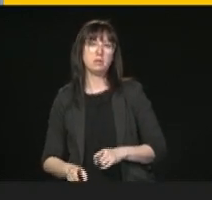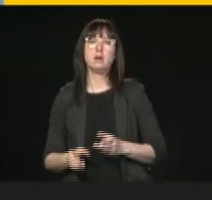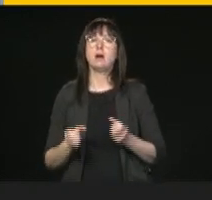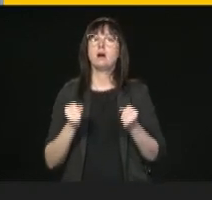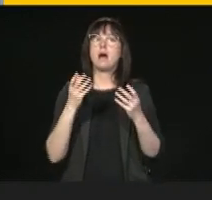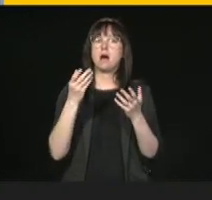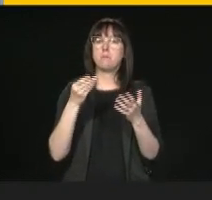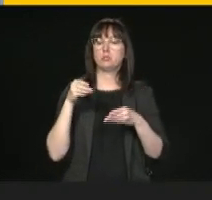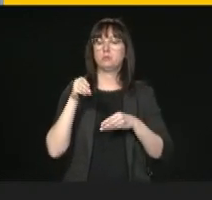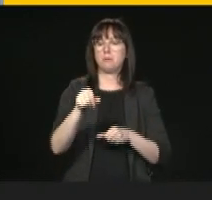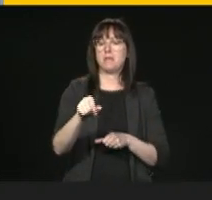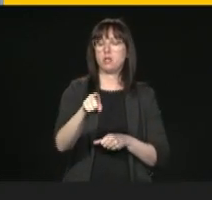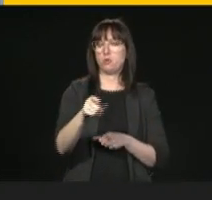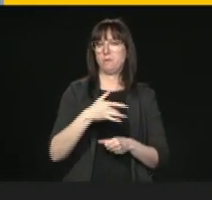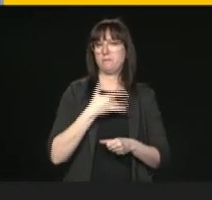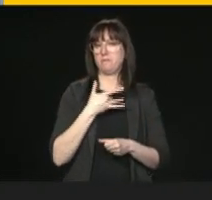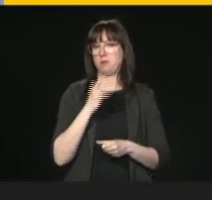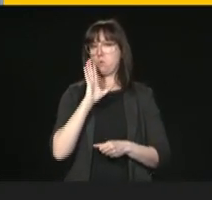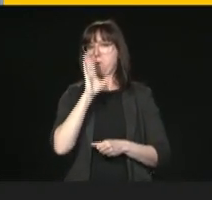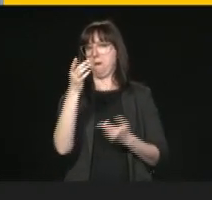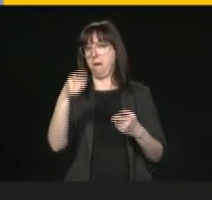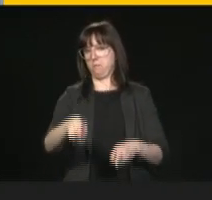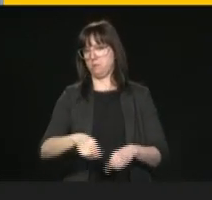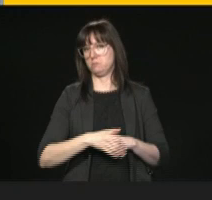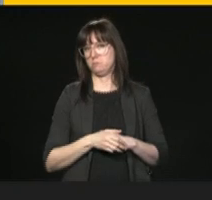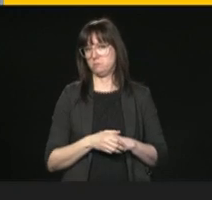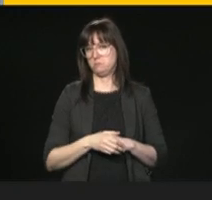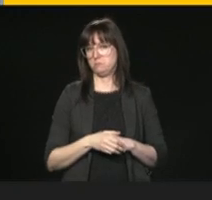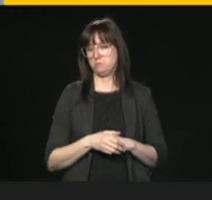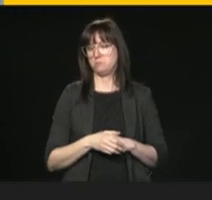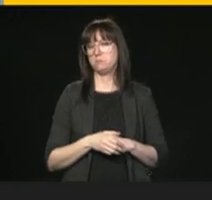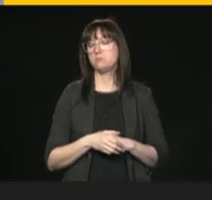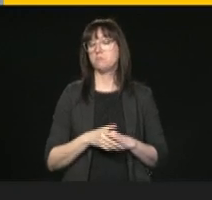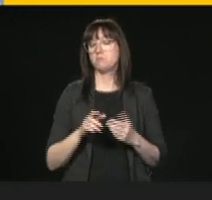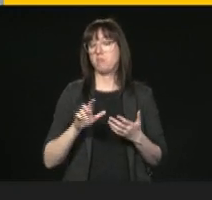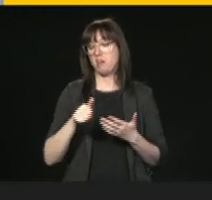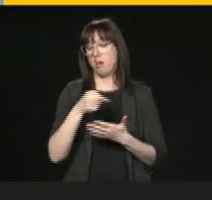are all the other measures that are under consideration right now?